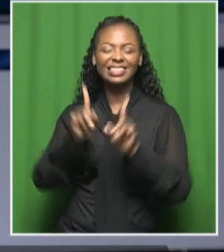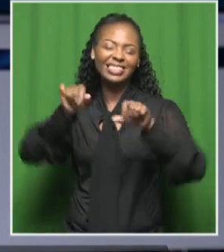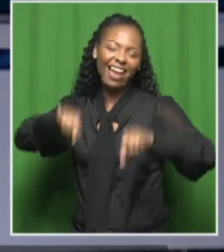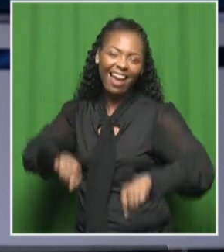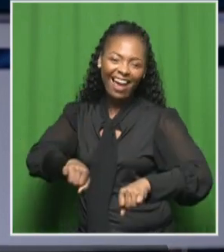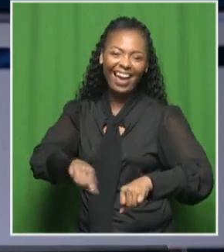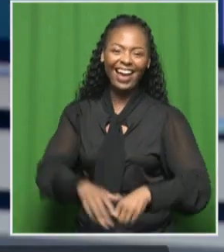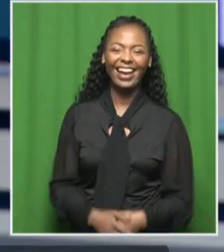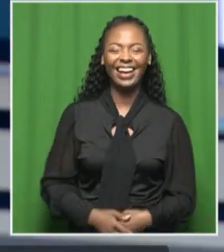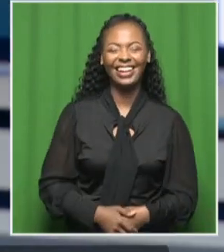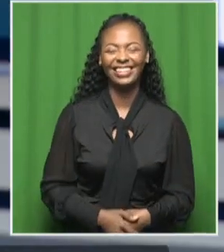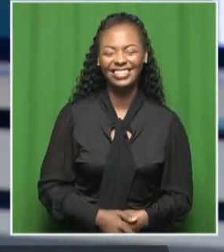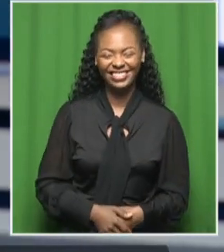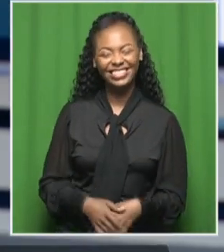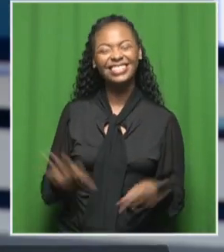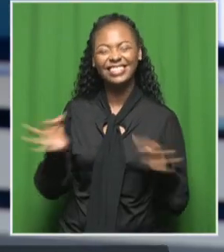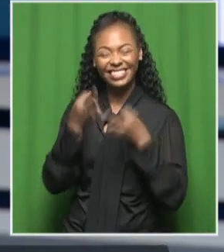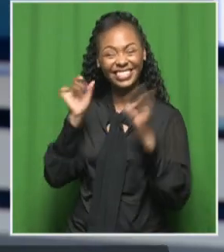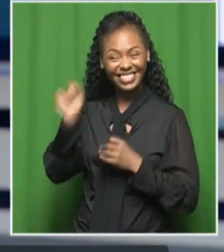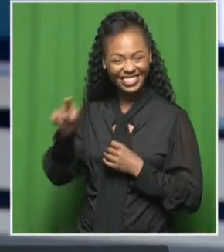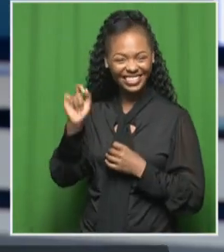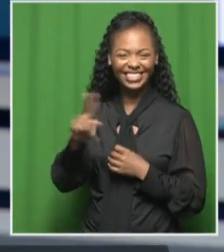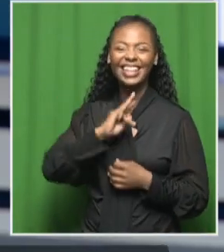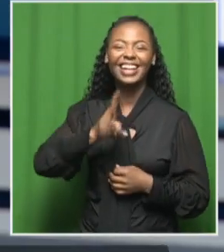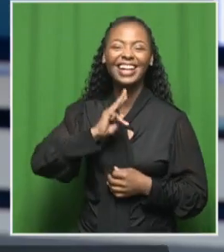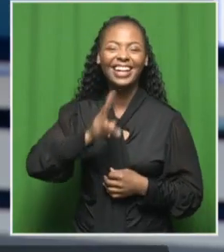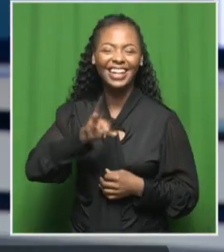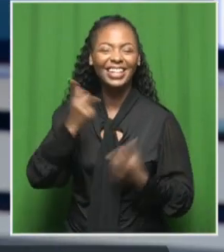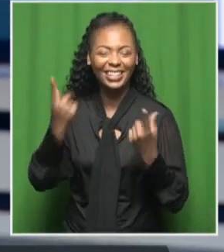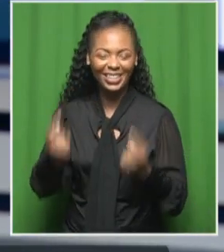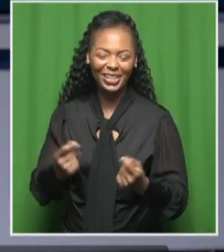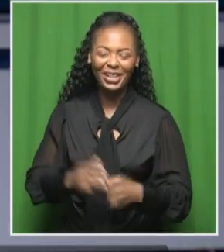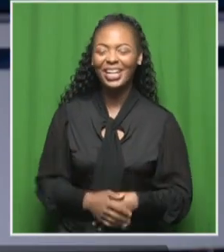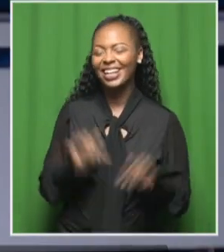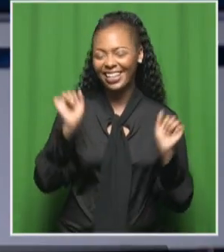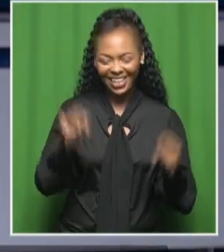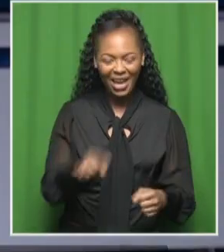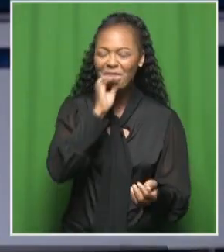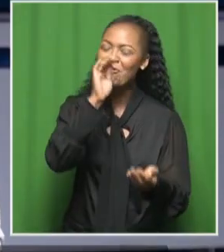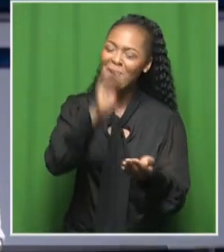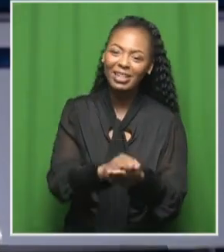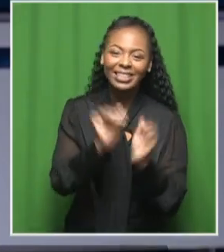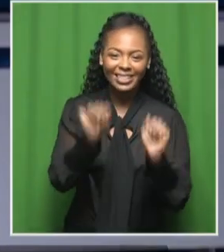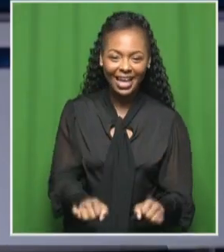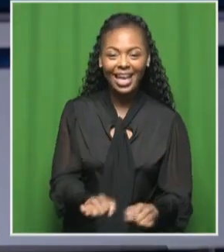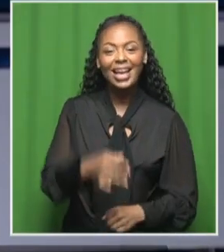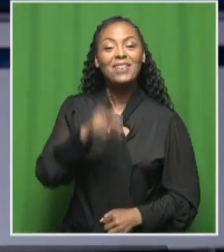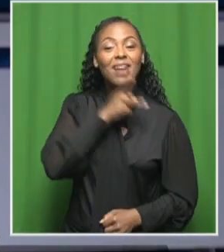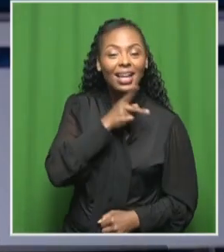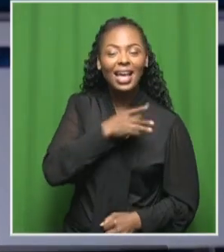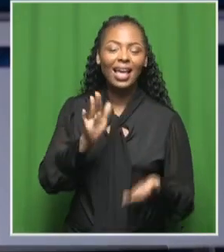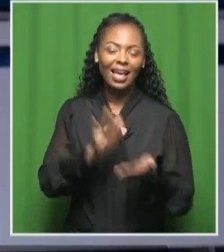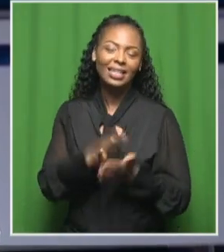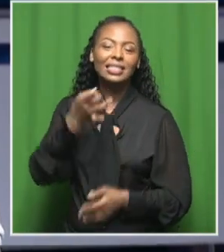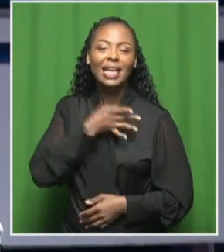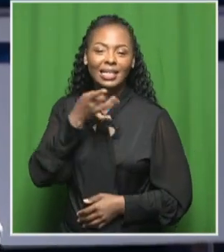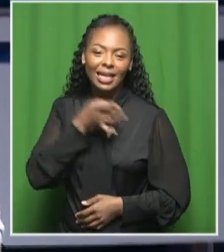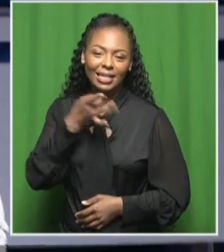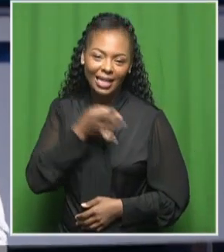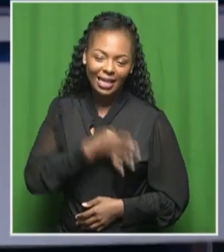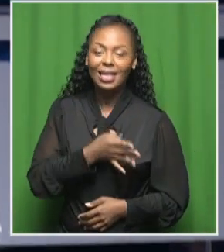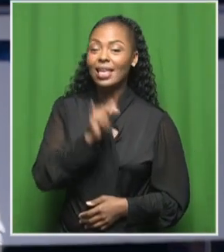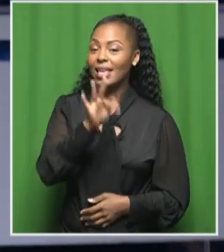Yeah, and that's, of course, what we are going to be doing. Oh, we're going on a journey tomorrow. I promise you. Friday and Saturday night, we're going on a journey. So if you haven't